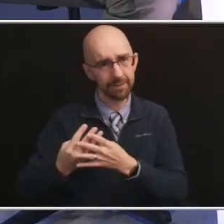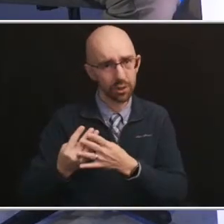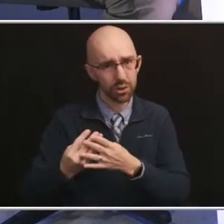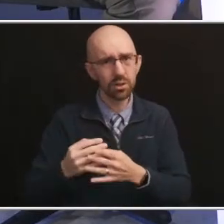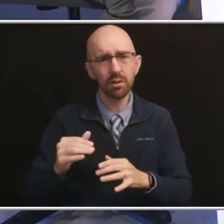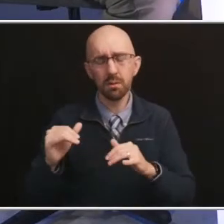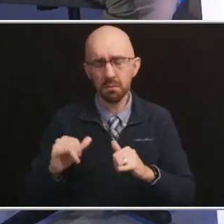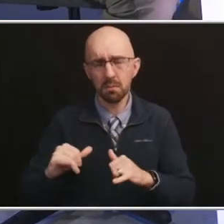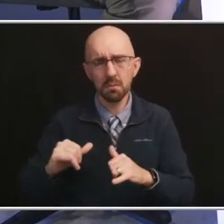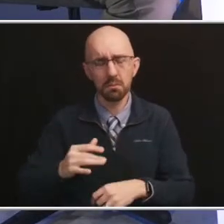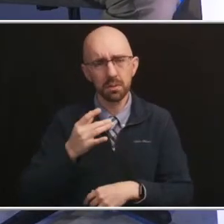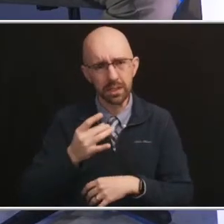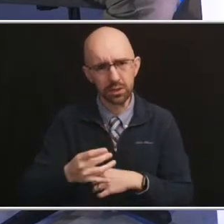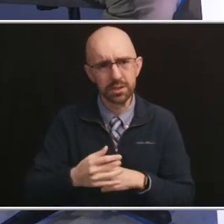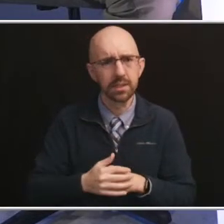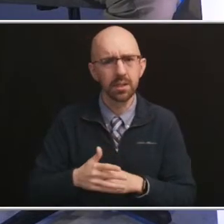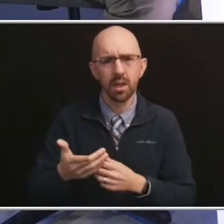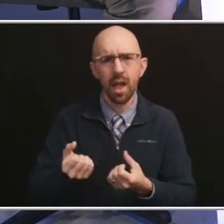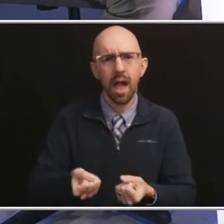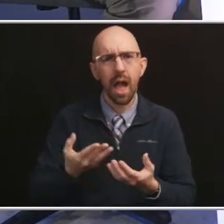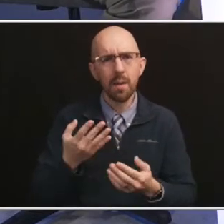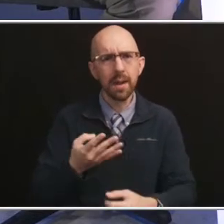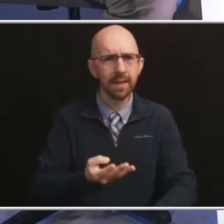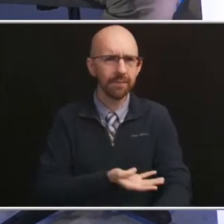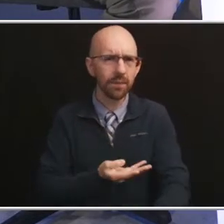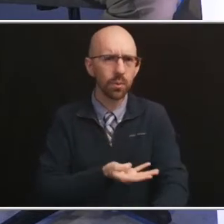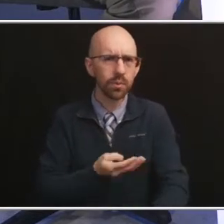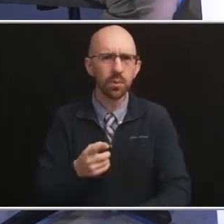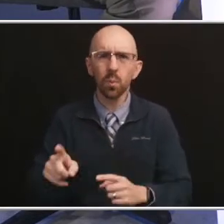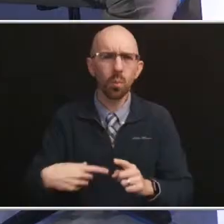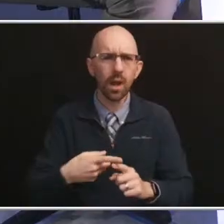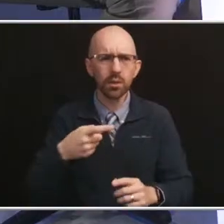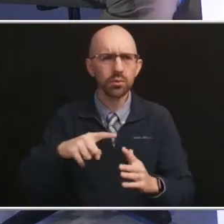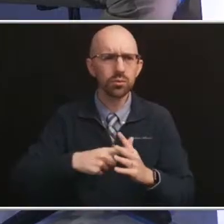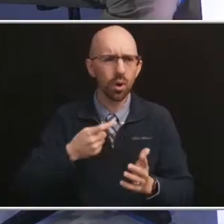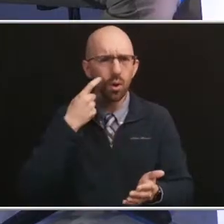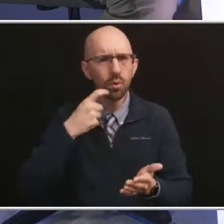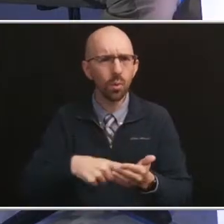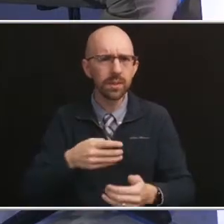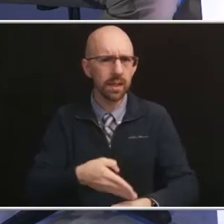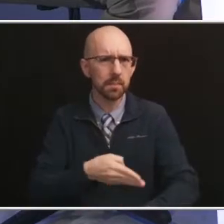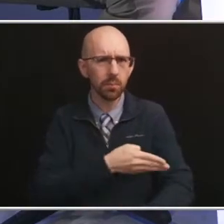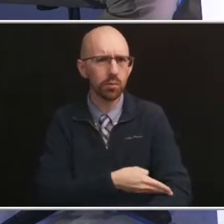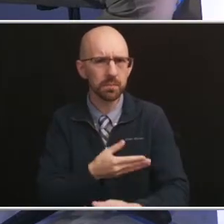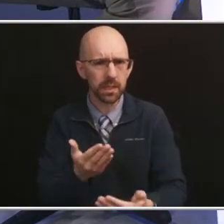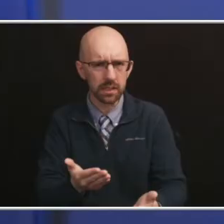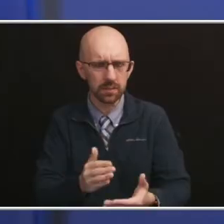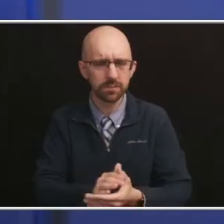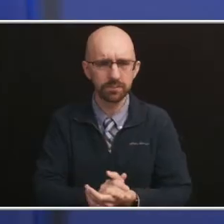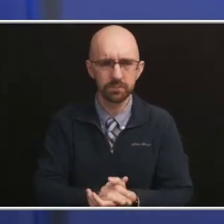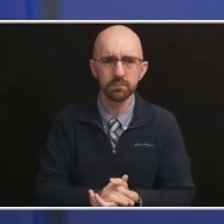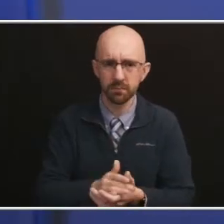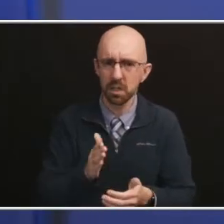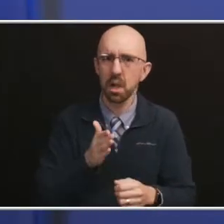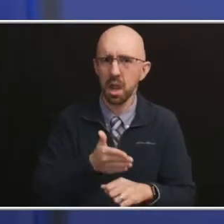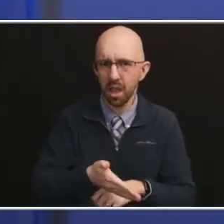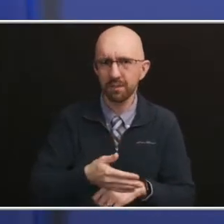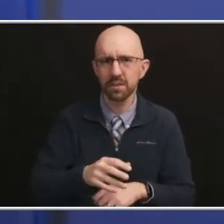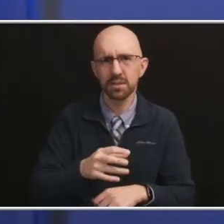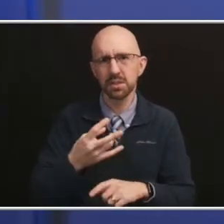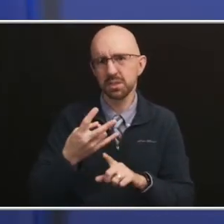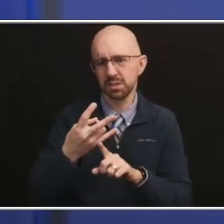after how many infusions when did you start noticing an improvement, Brent? After about 7 to 8